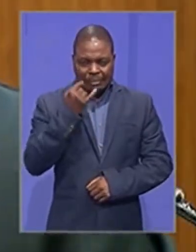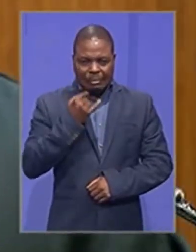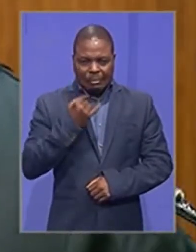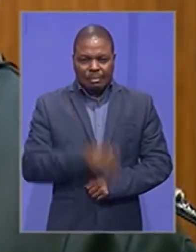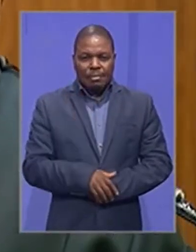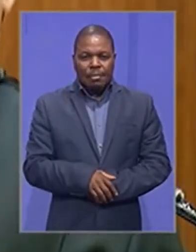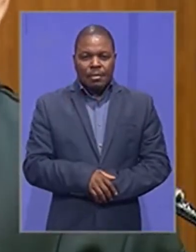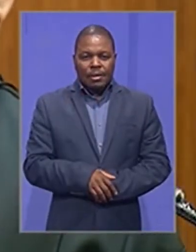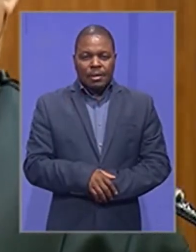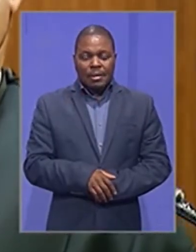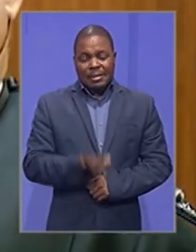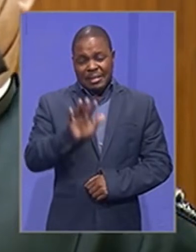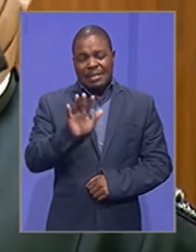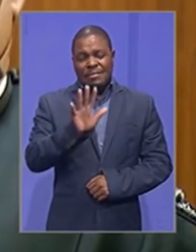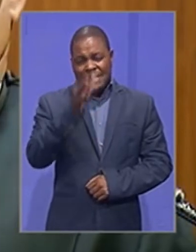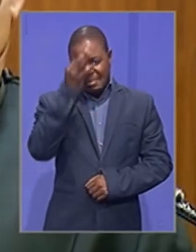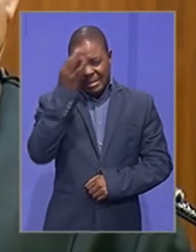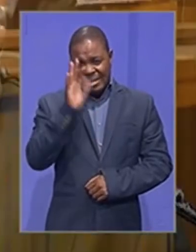5 minutes.